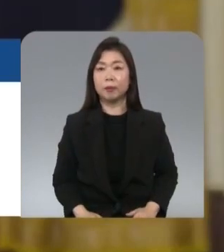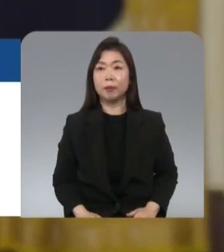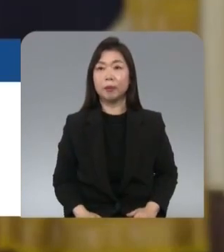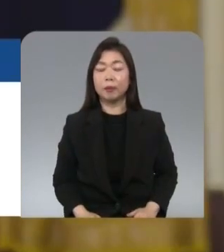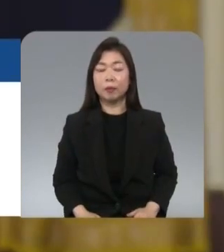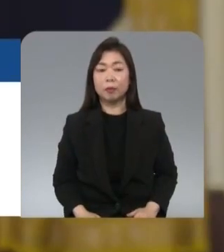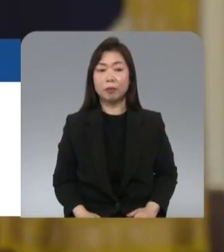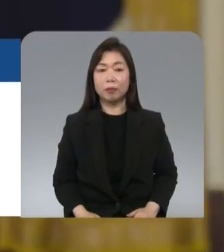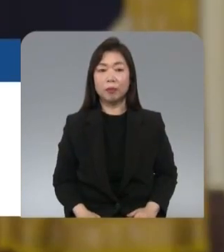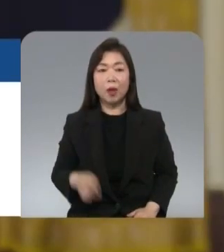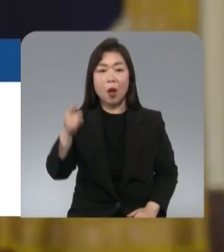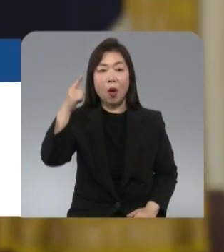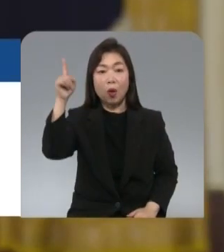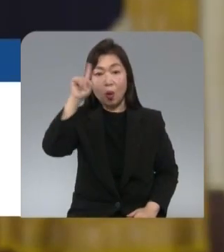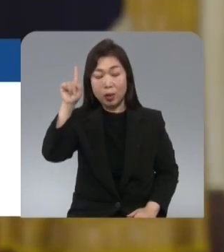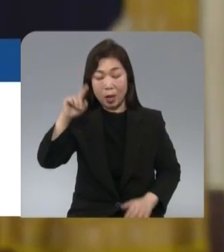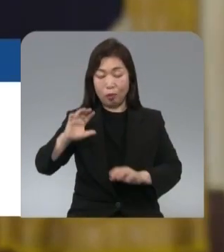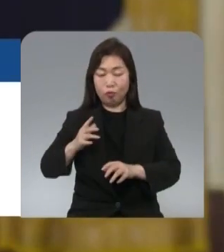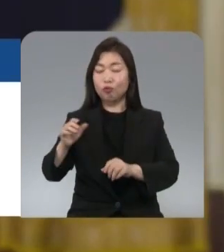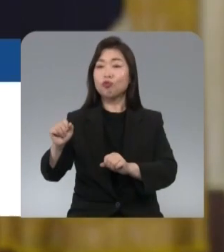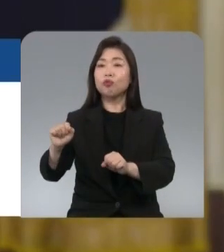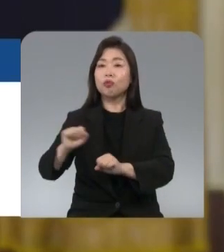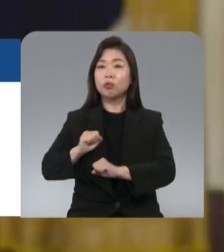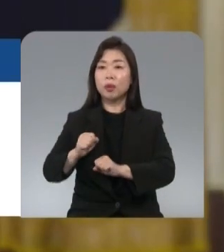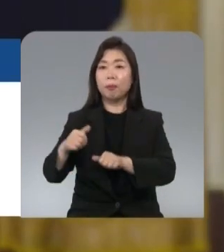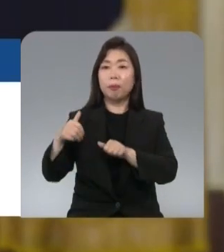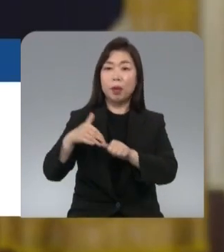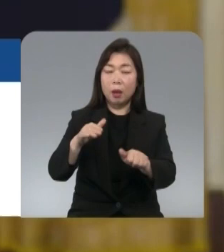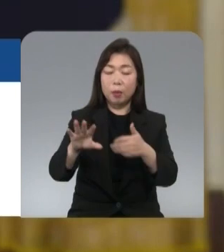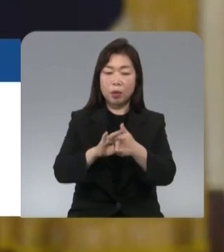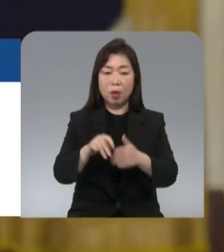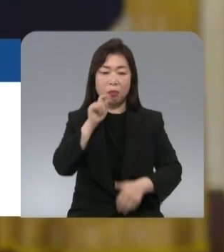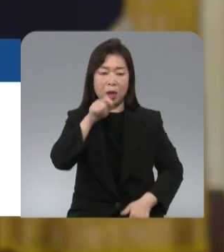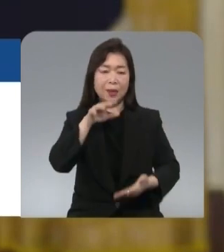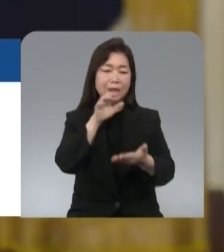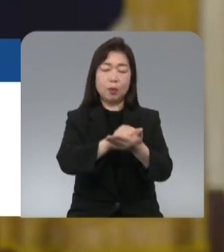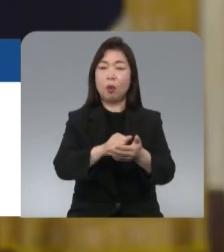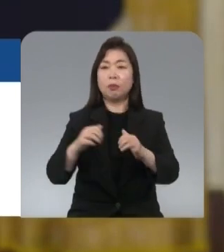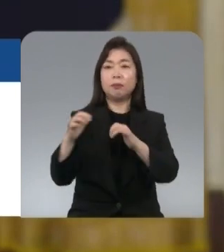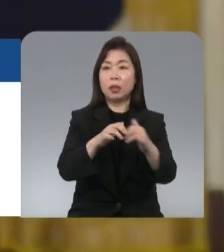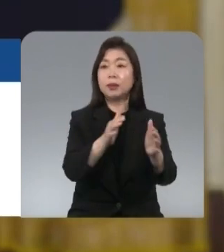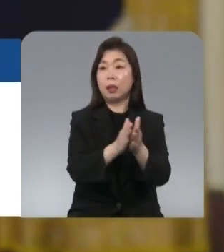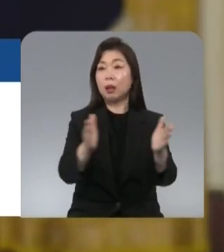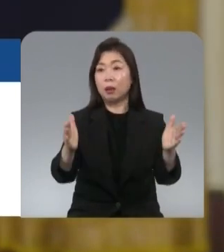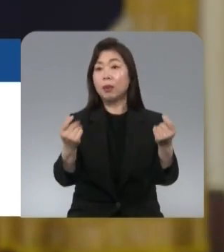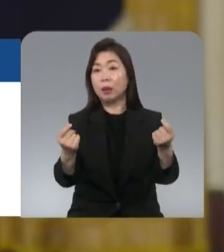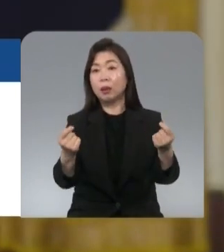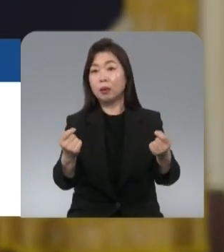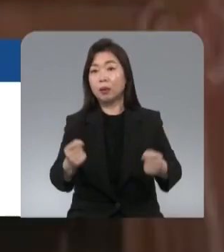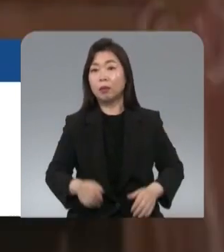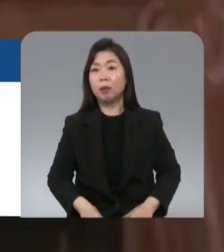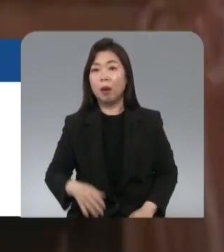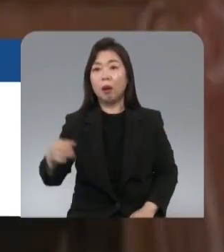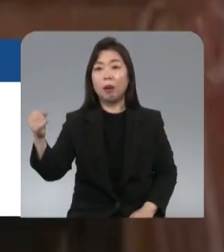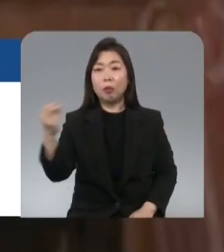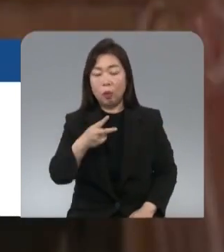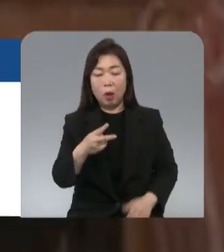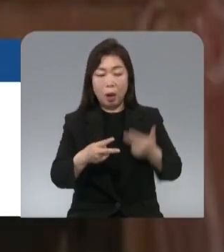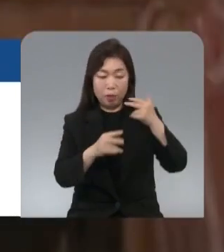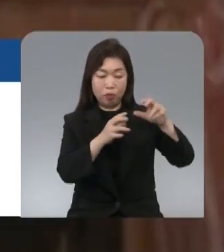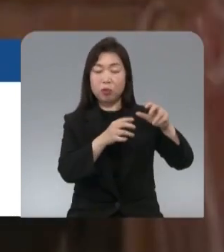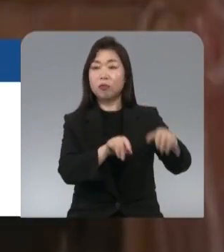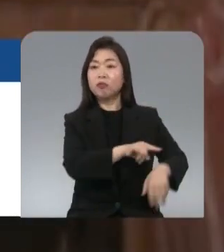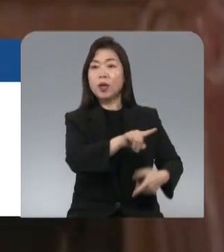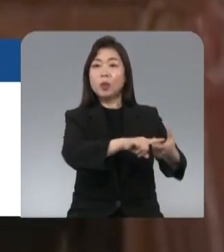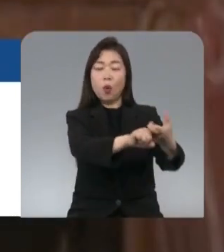of a Russian invasion of Ukraine as he indicated and asked permission to be able to do from his Duma. So let's begin